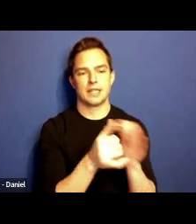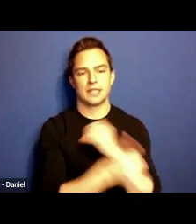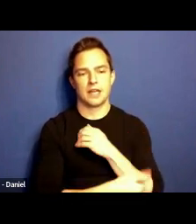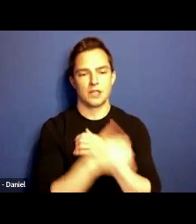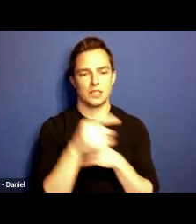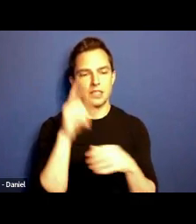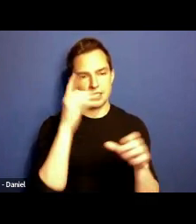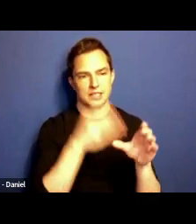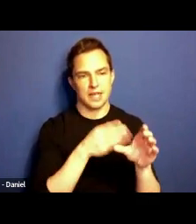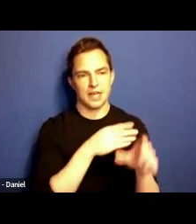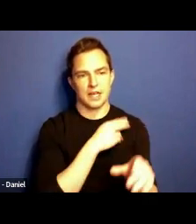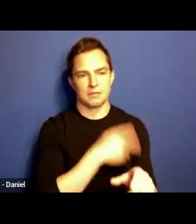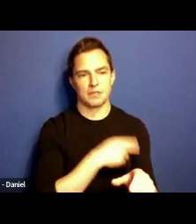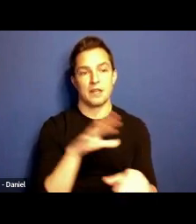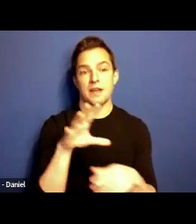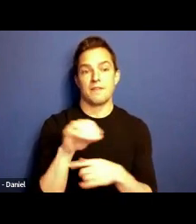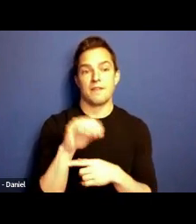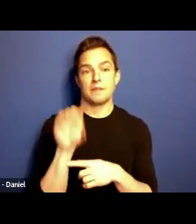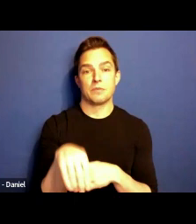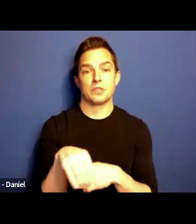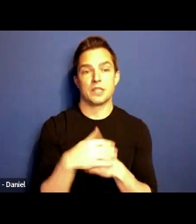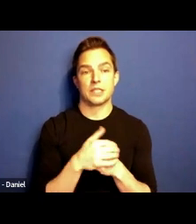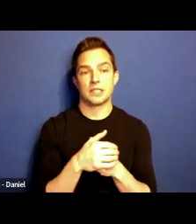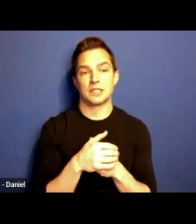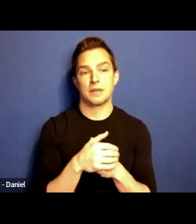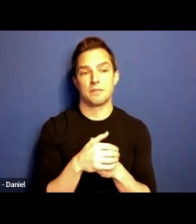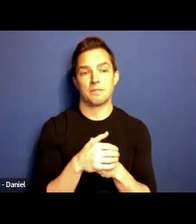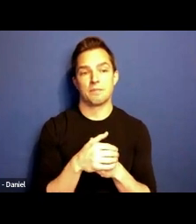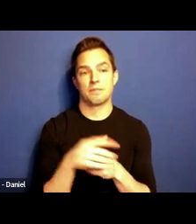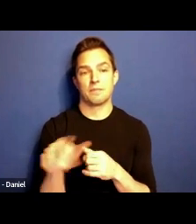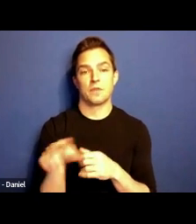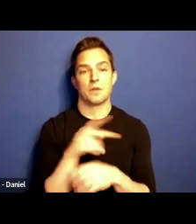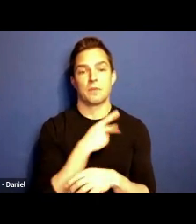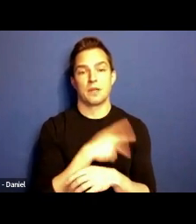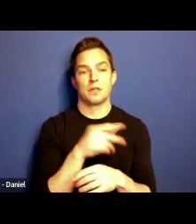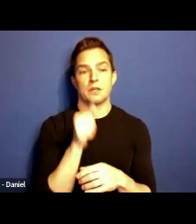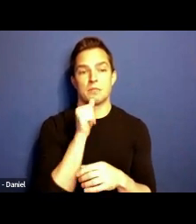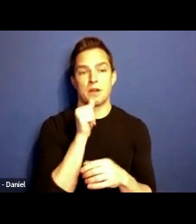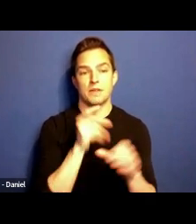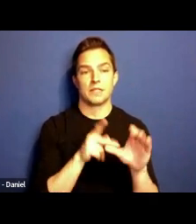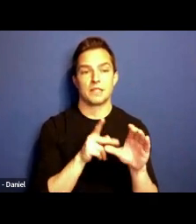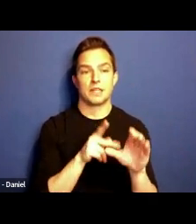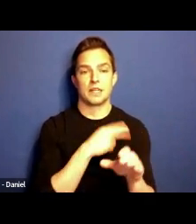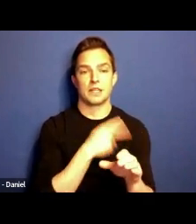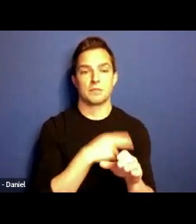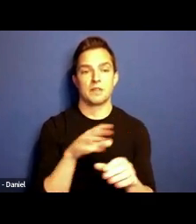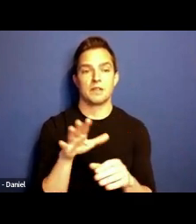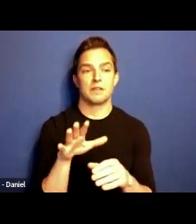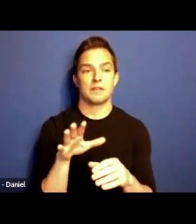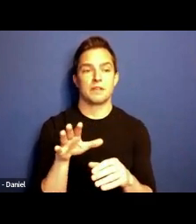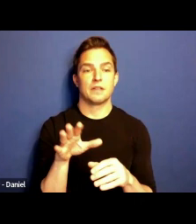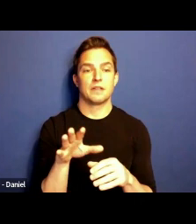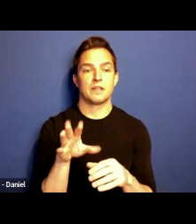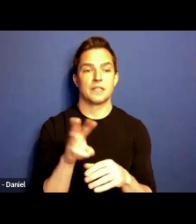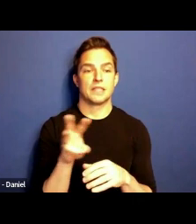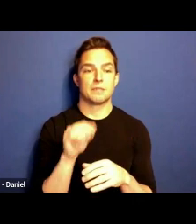hospitals, 50% of the patients in private psychiatric hospitals, 56% of patients in